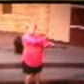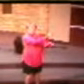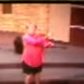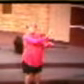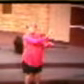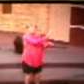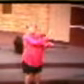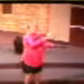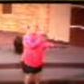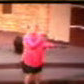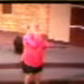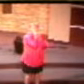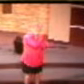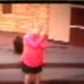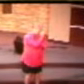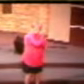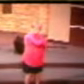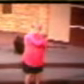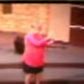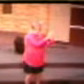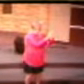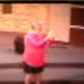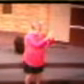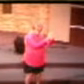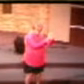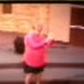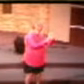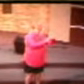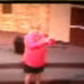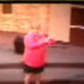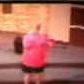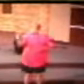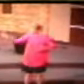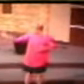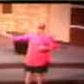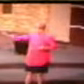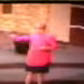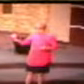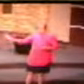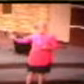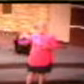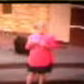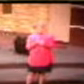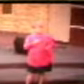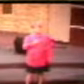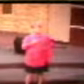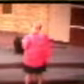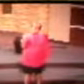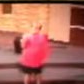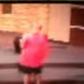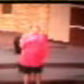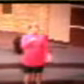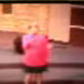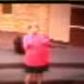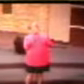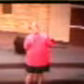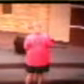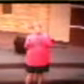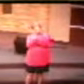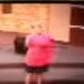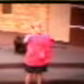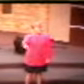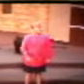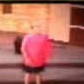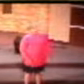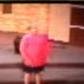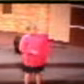maquilas. Want to go? I was just ribbing him, thinking he'd be jealous, and he said, yeah, I'll go. Everybody needs a friend like that.